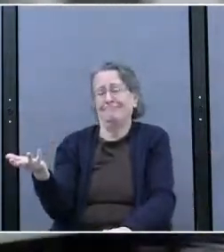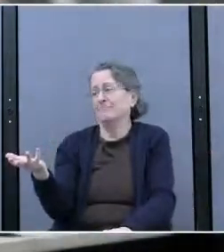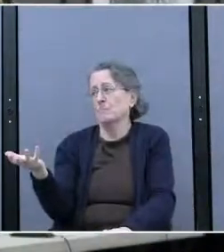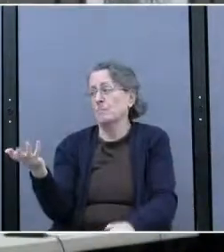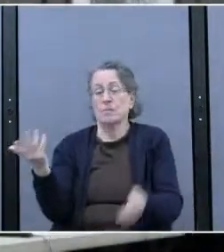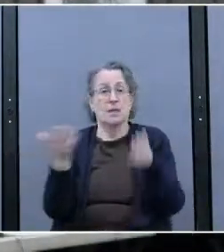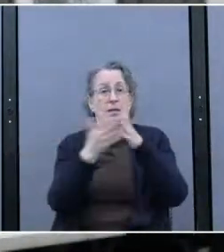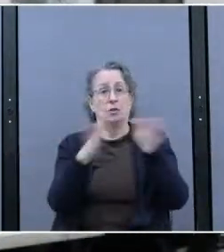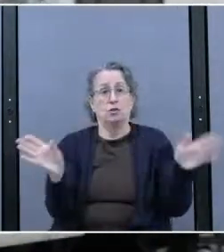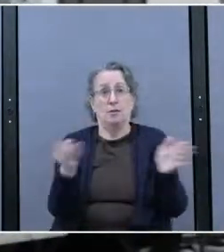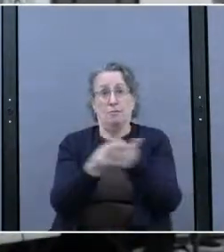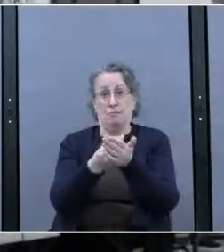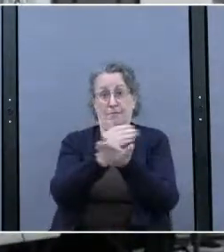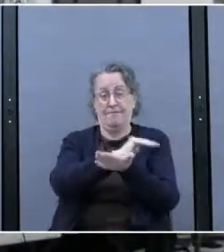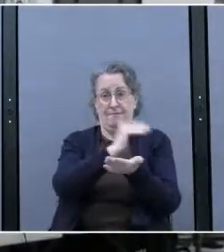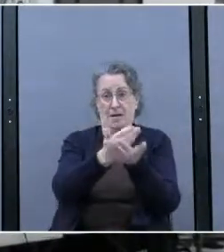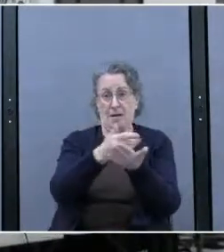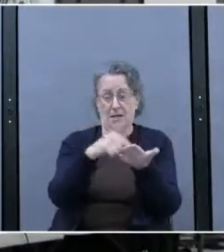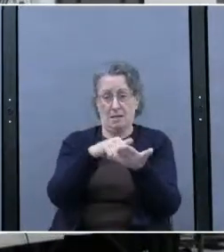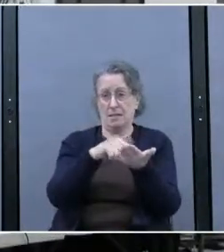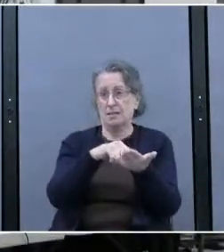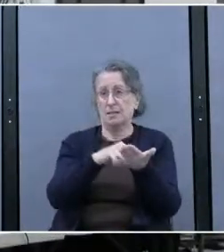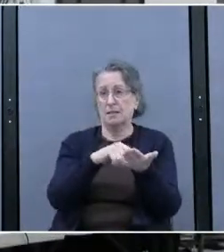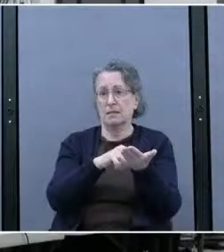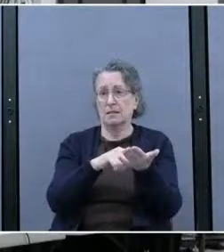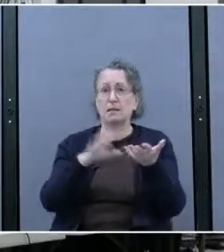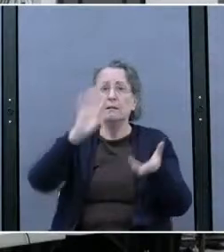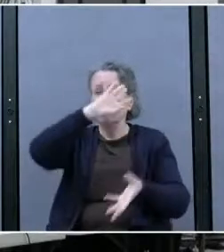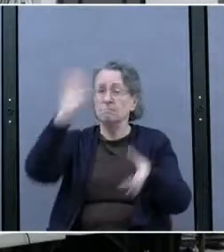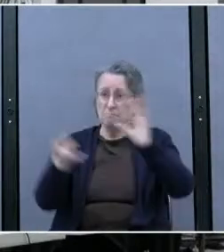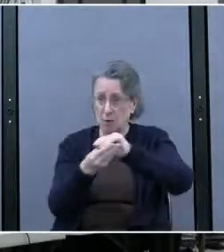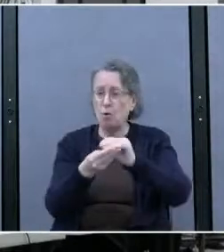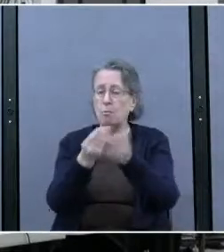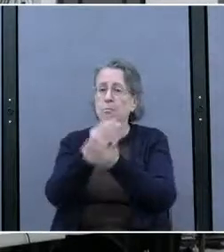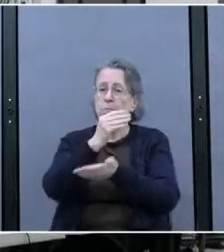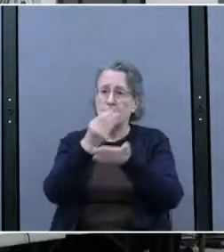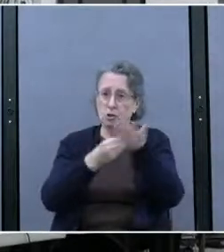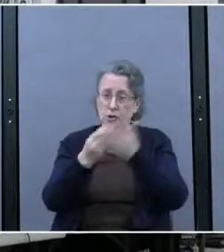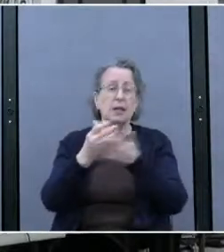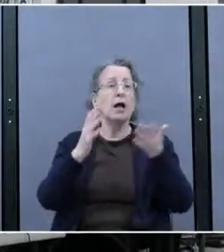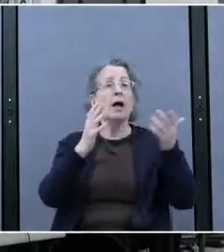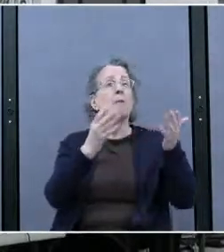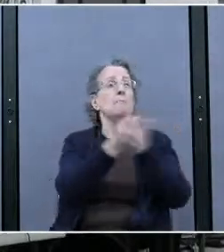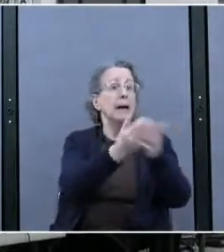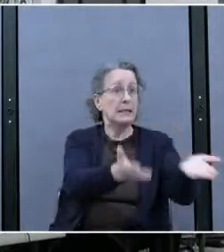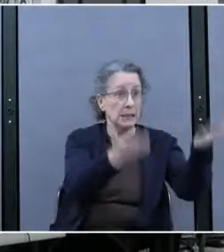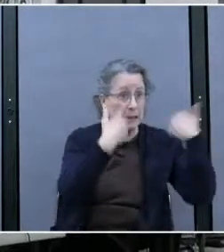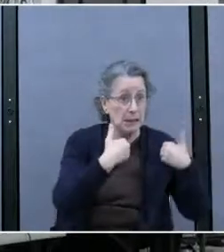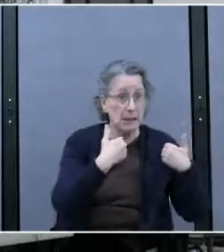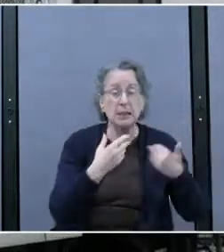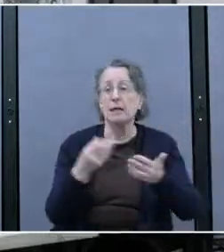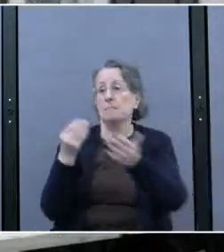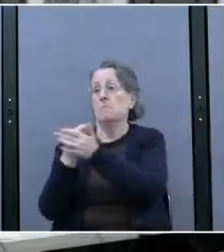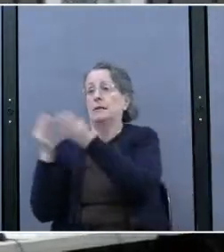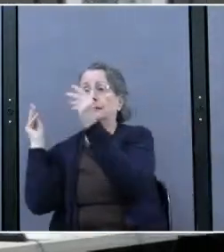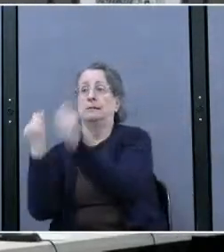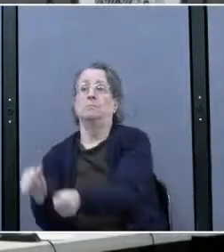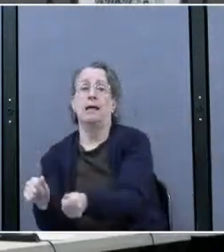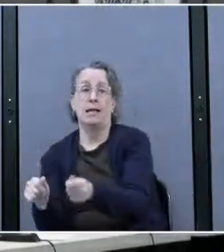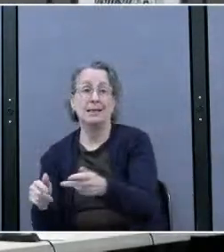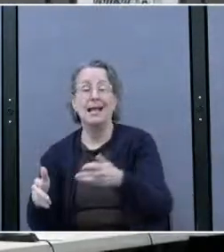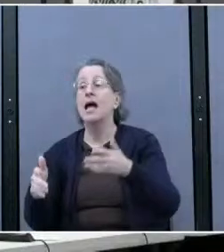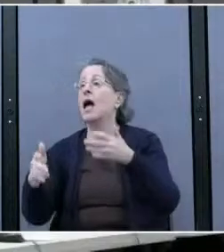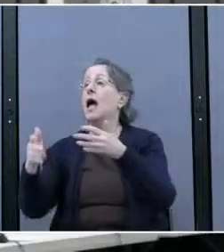general fund functions as a whole. There are revenues, there are expenses, and there's the balance at the end of the year.